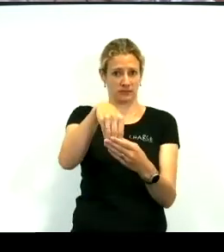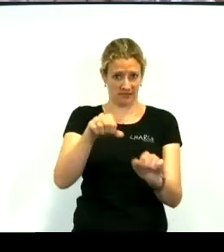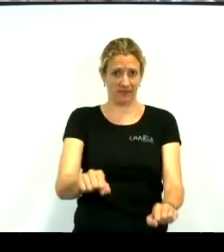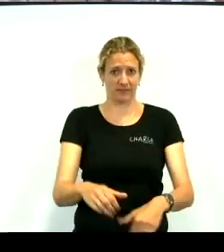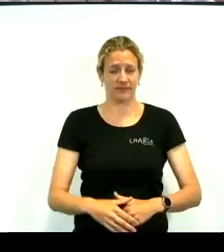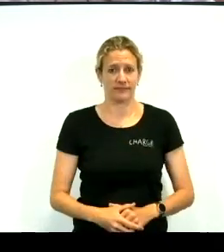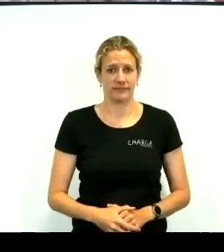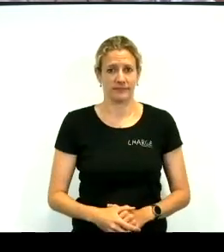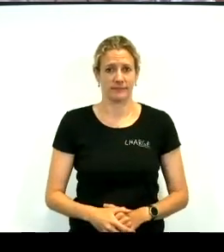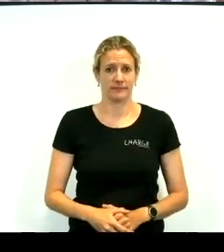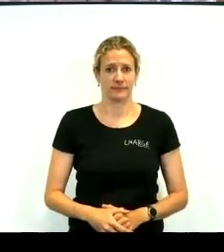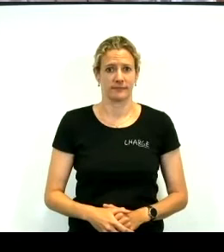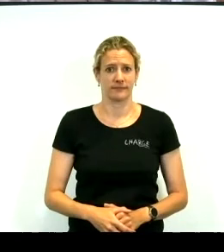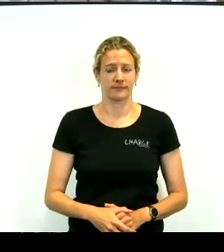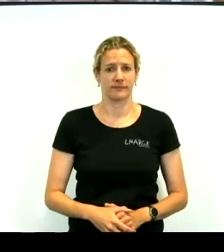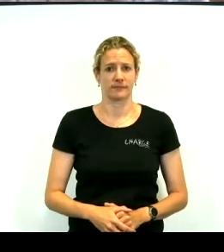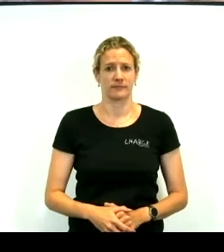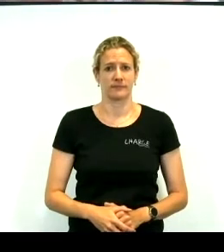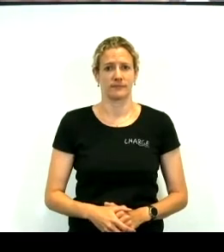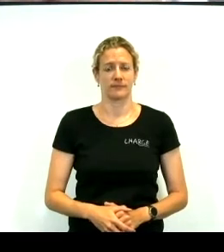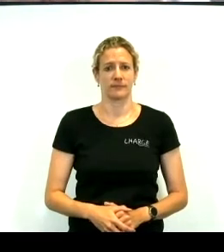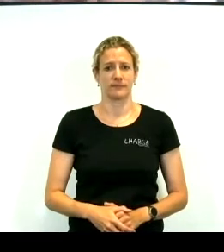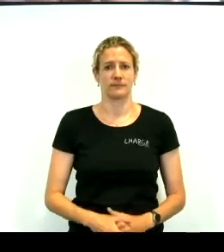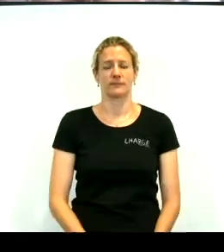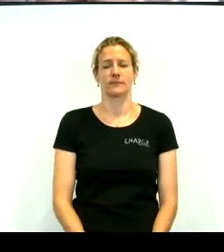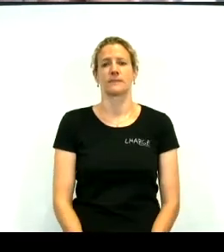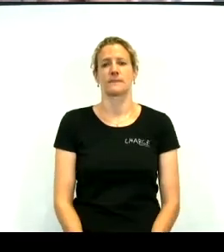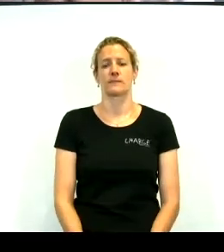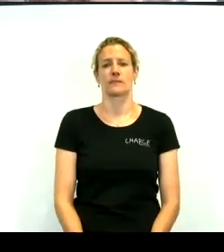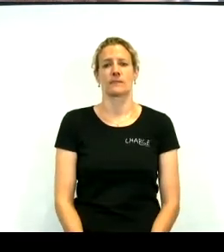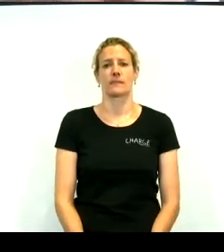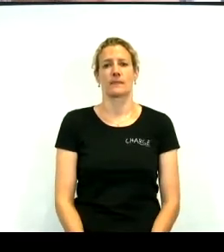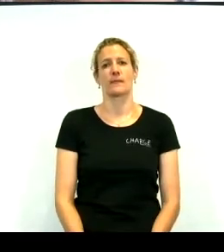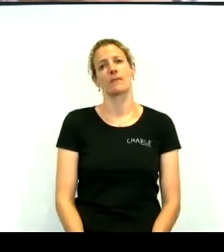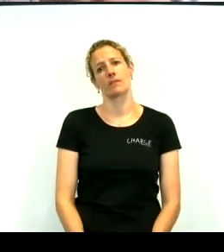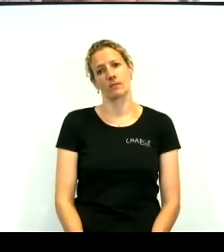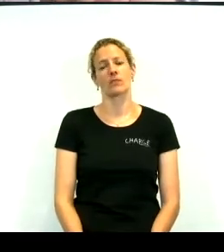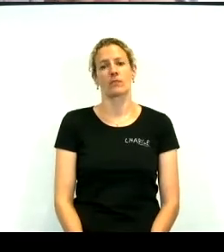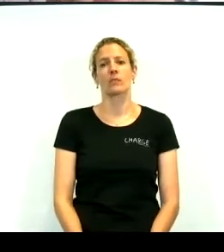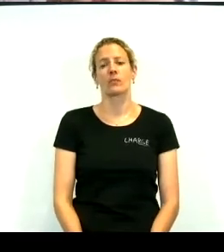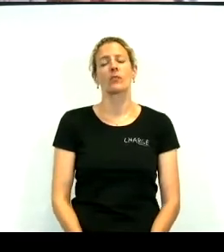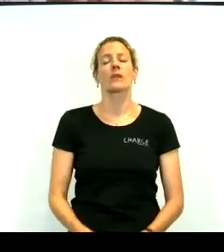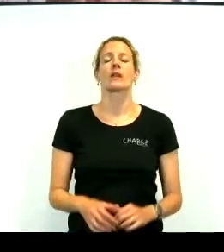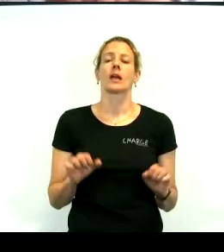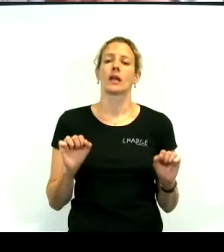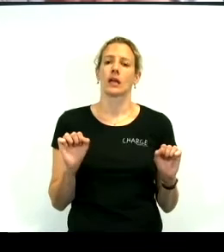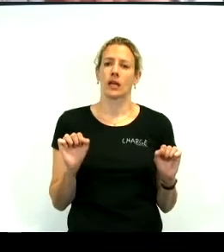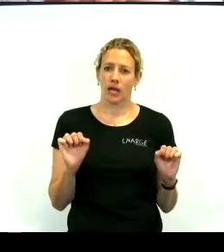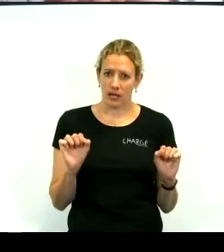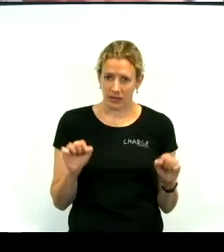in a social story, problems that are linked together? Yeah, you can, as long as it doesn't become too